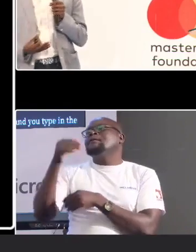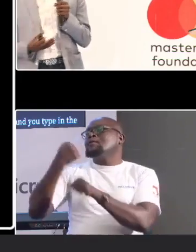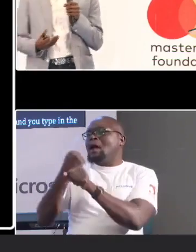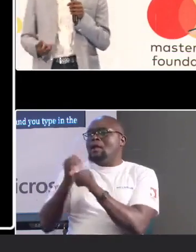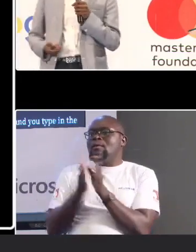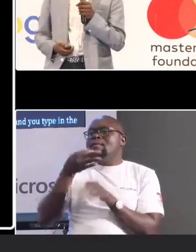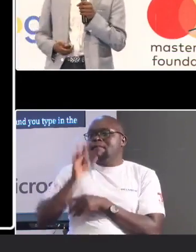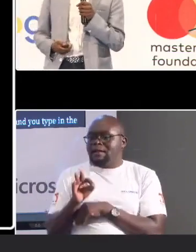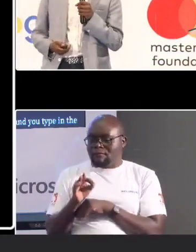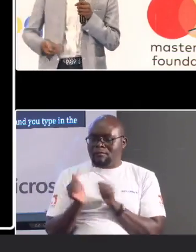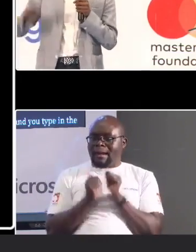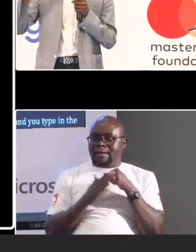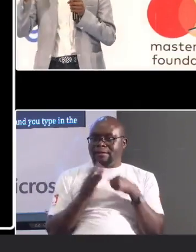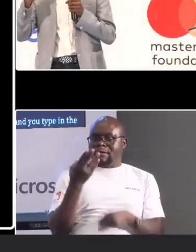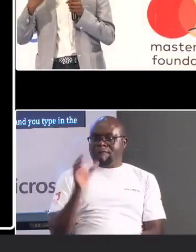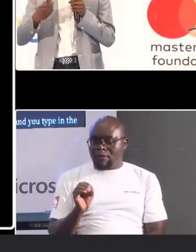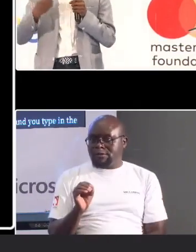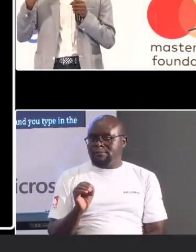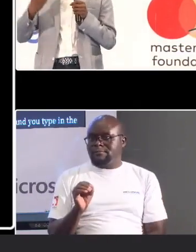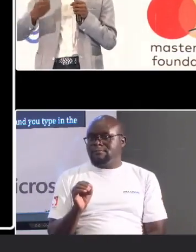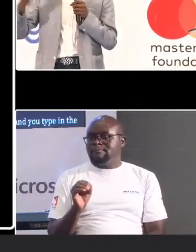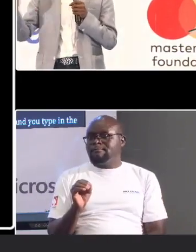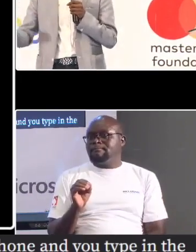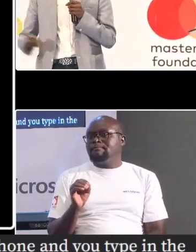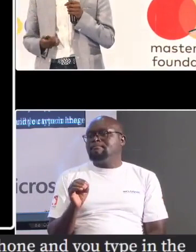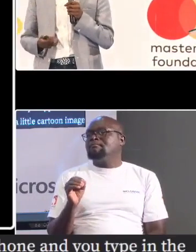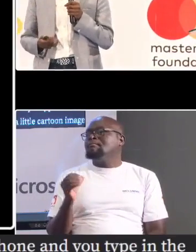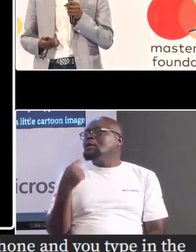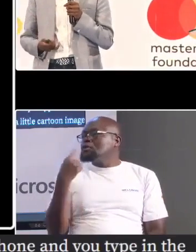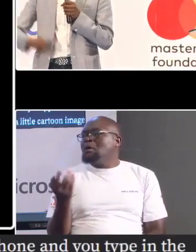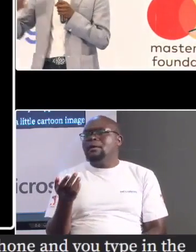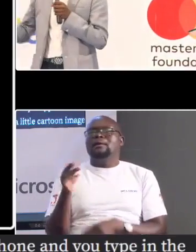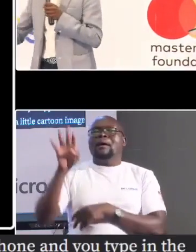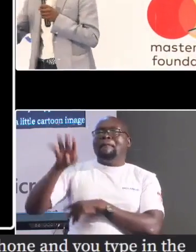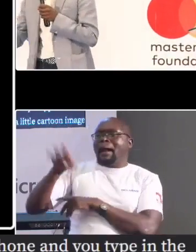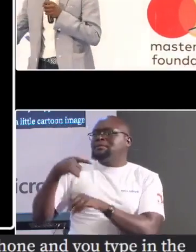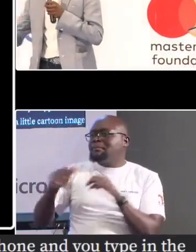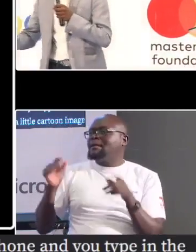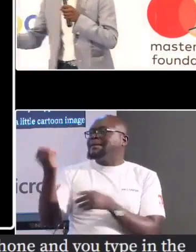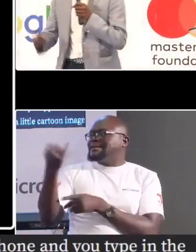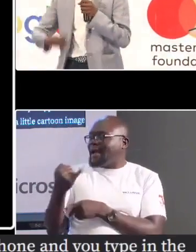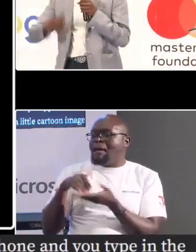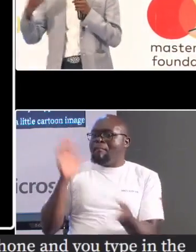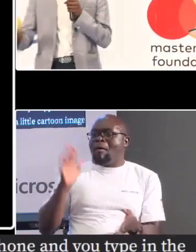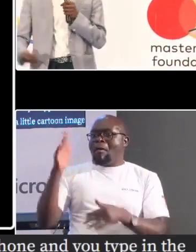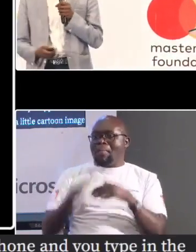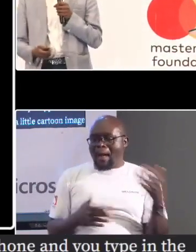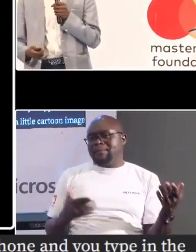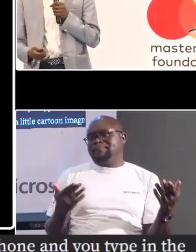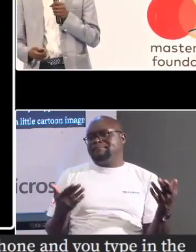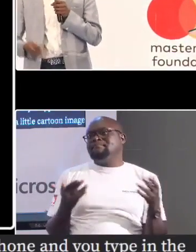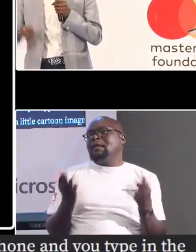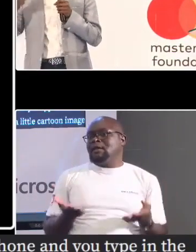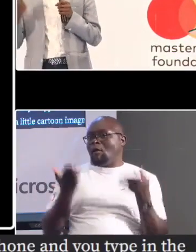from the 1940s wearing a beret and holding a paintbrush. But design is much more than an aesthetic